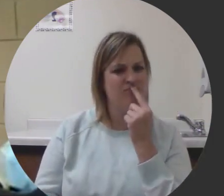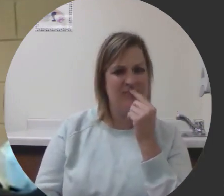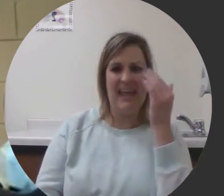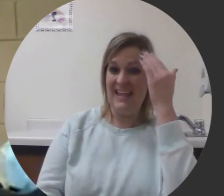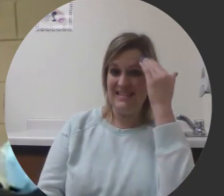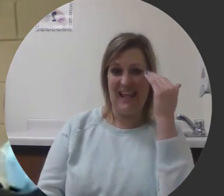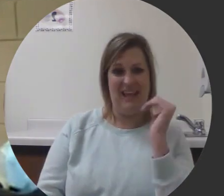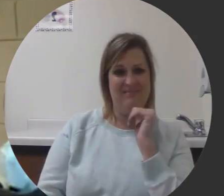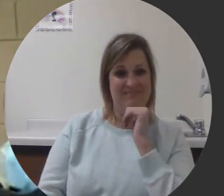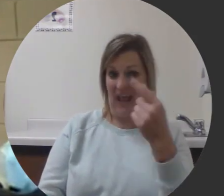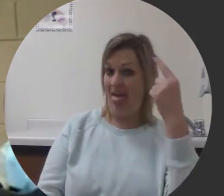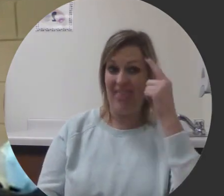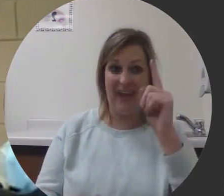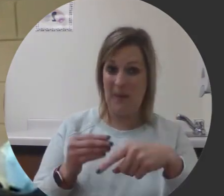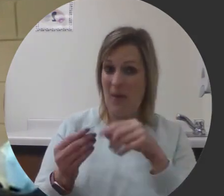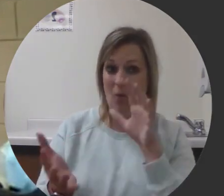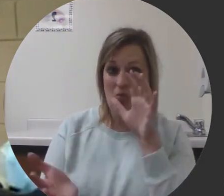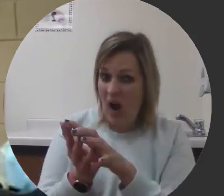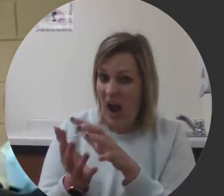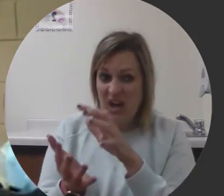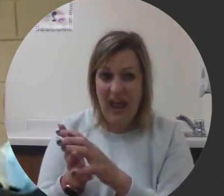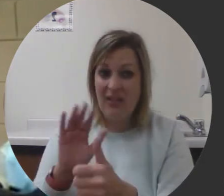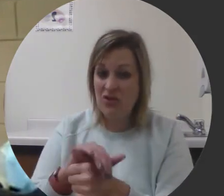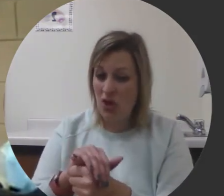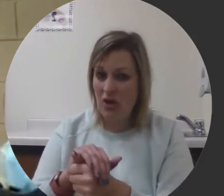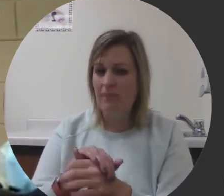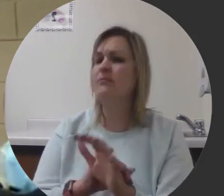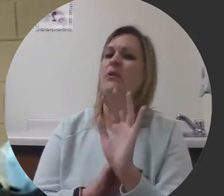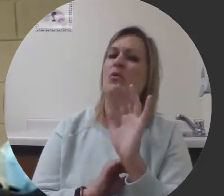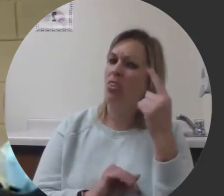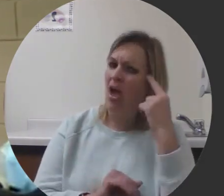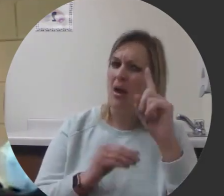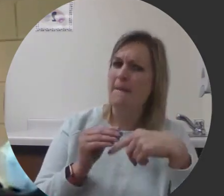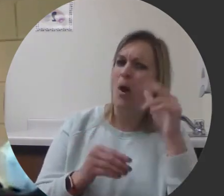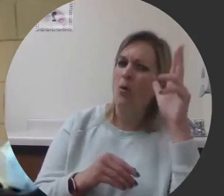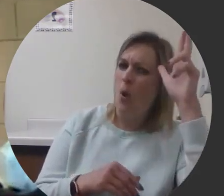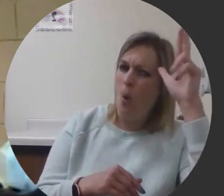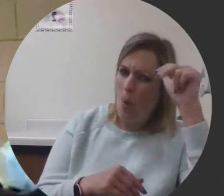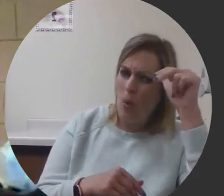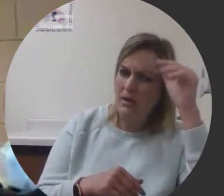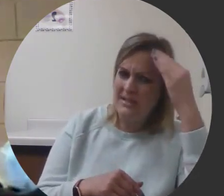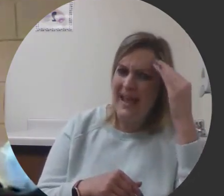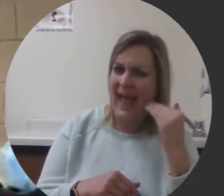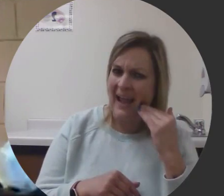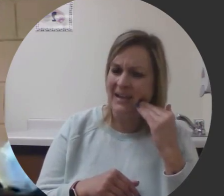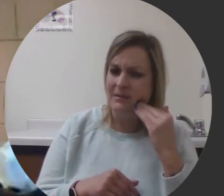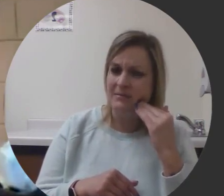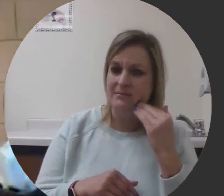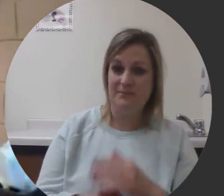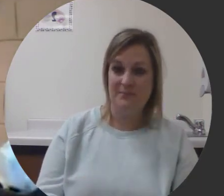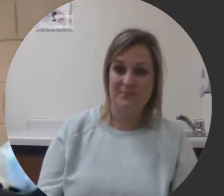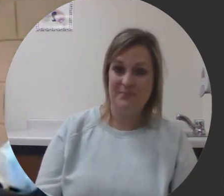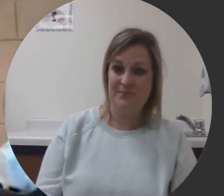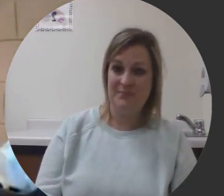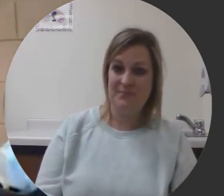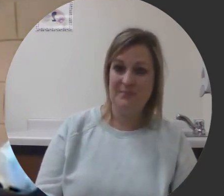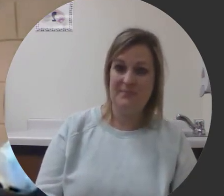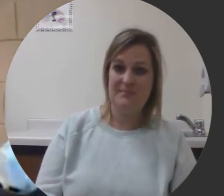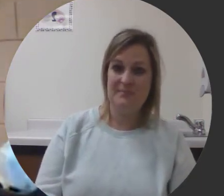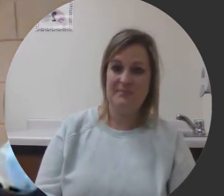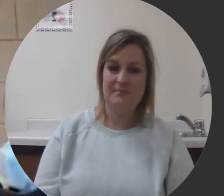toad or a turtle. We thought about a little horse. There's a picture.